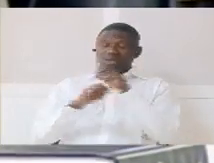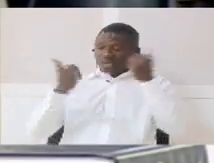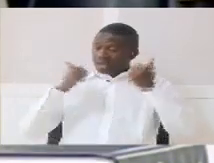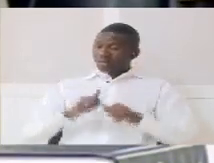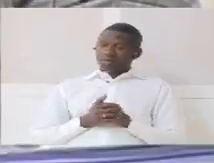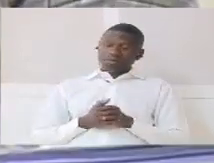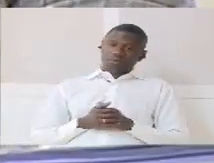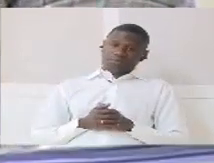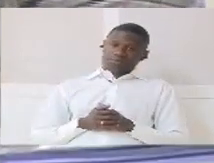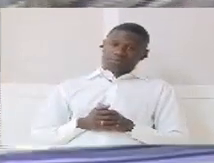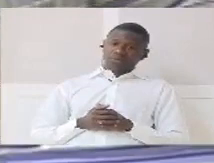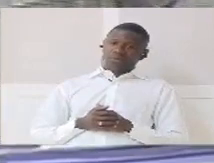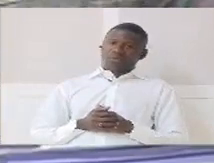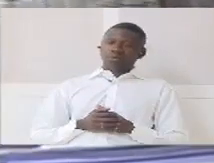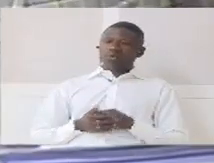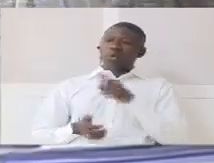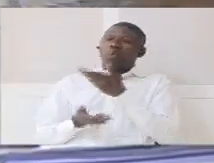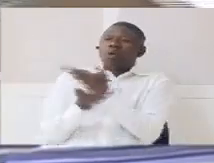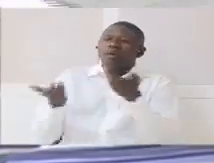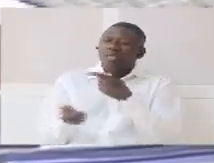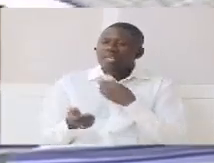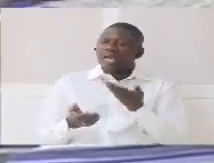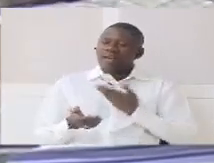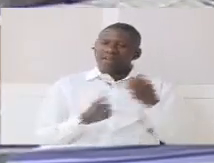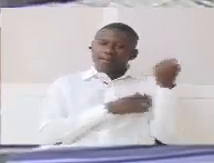Where did he derive that power from? Is it from